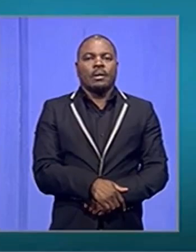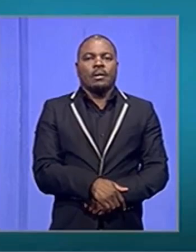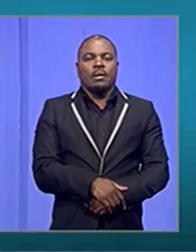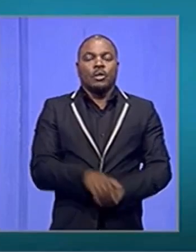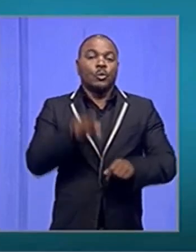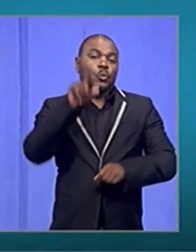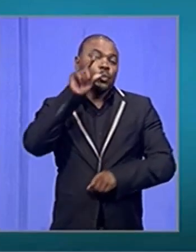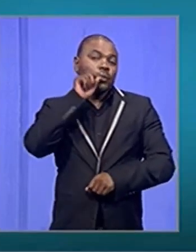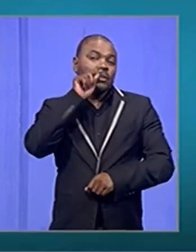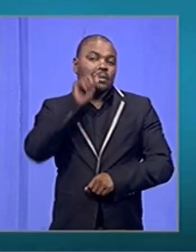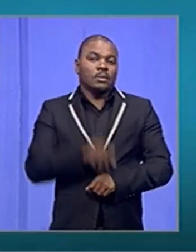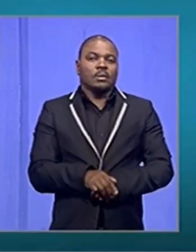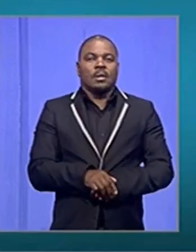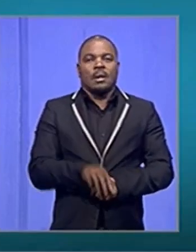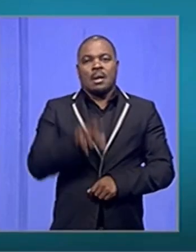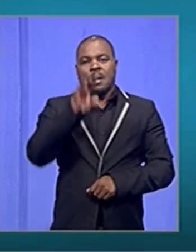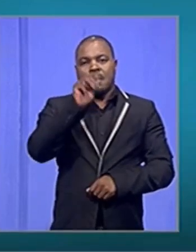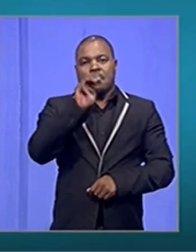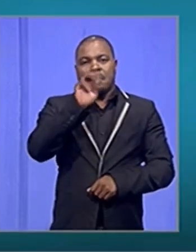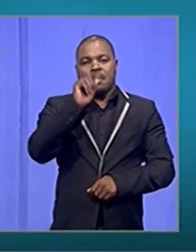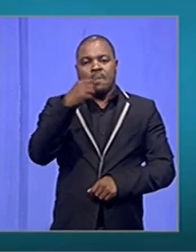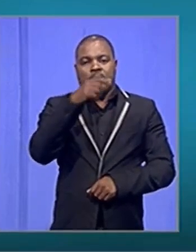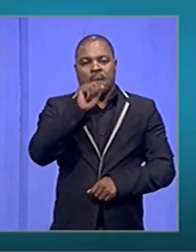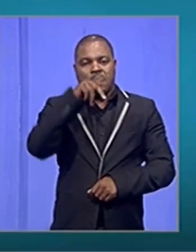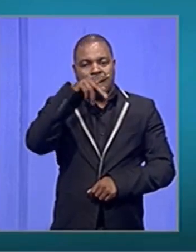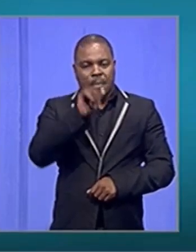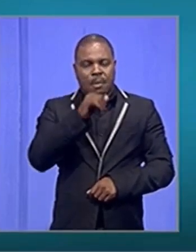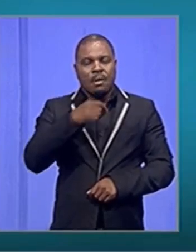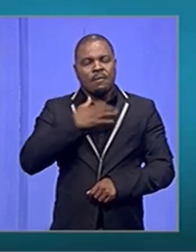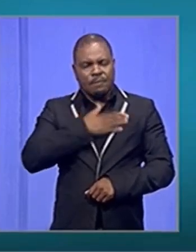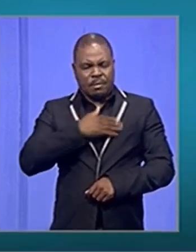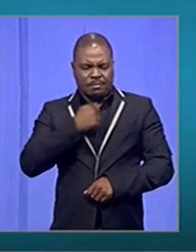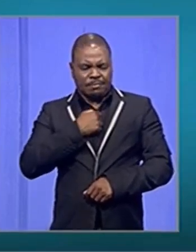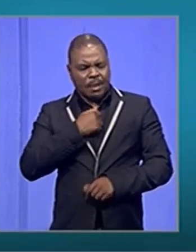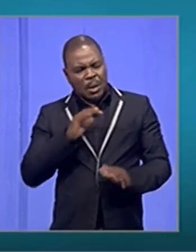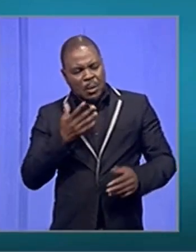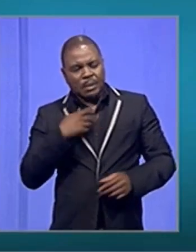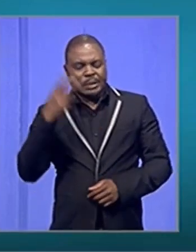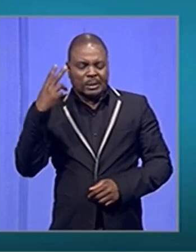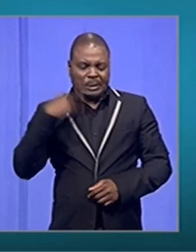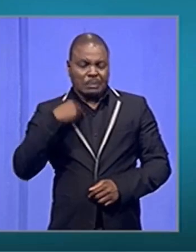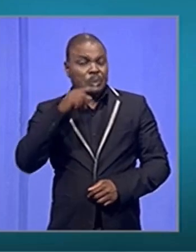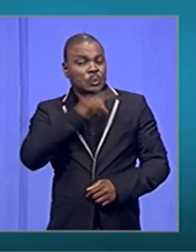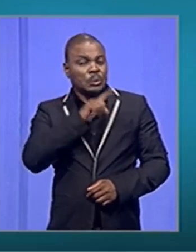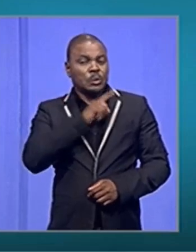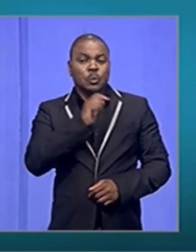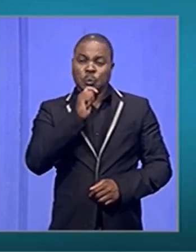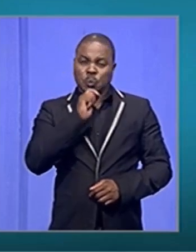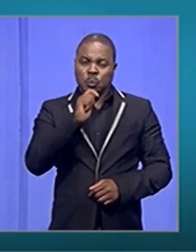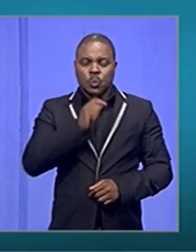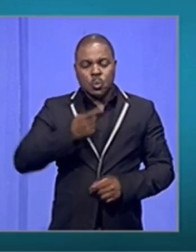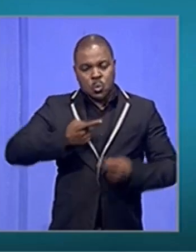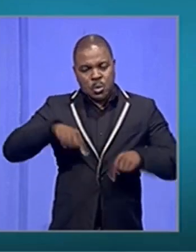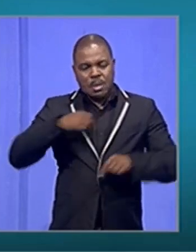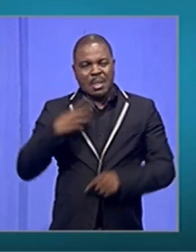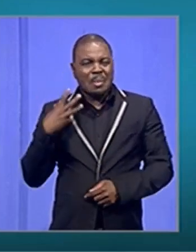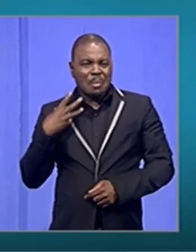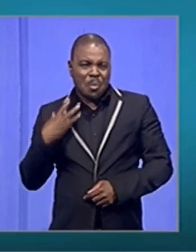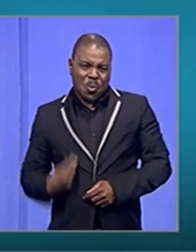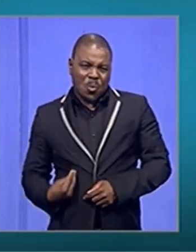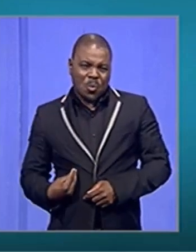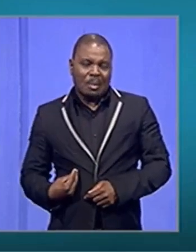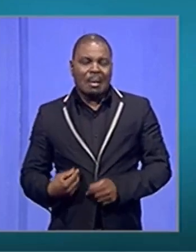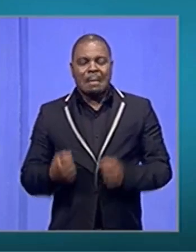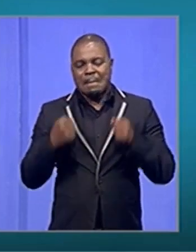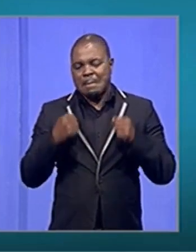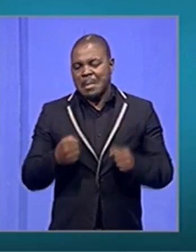Letlakaleng la Twitter Shoki Magapa maikutlo a ka ke a manyami gobane ruri rena ba dikobo magetleng re sa